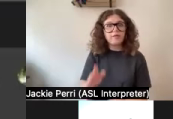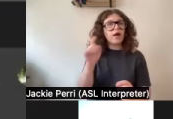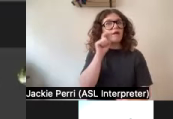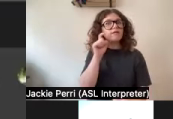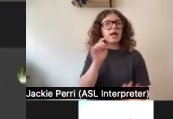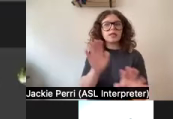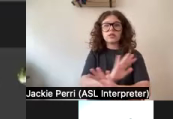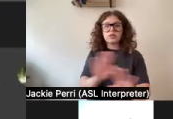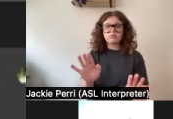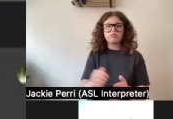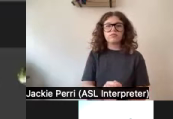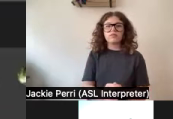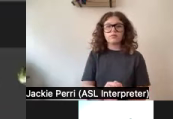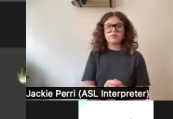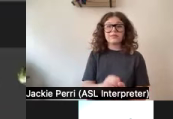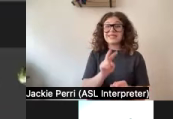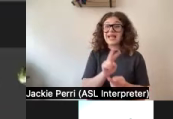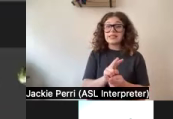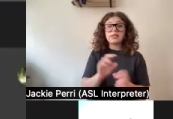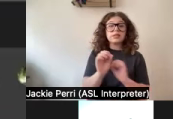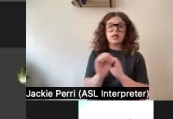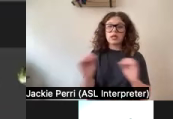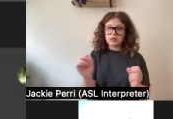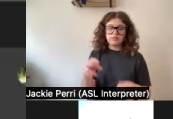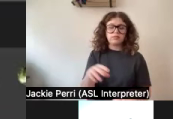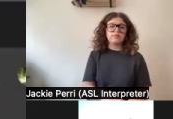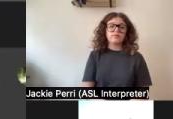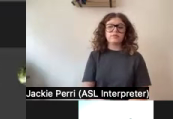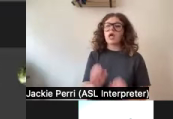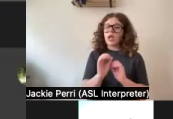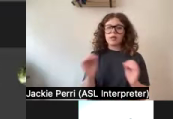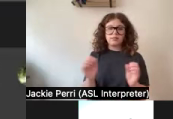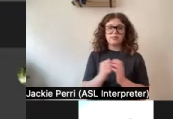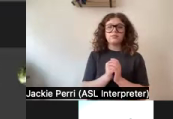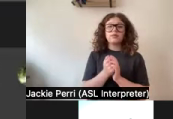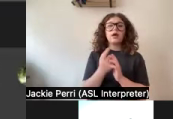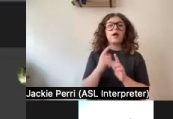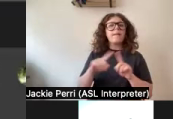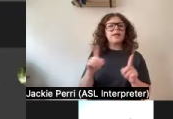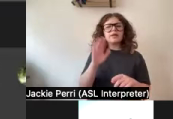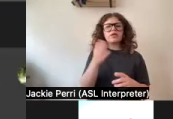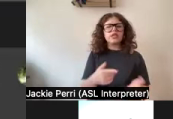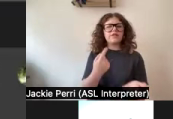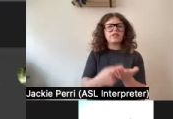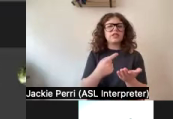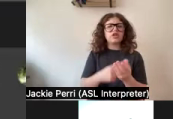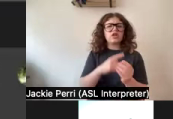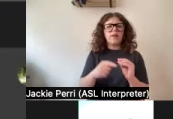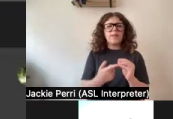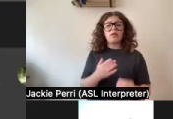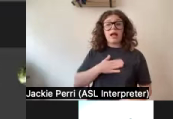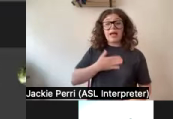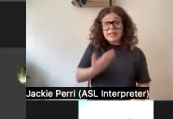um, only, don't, yeah, but there was never a discussion about what does consent